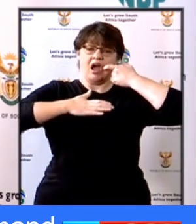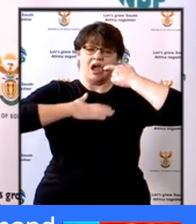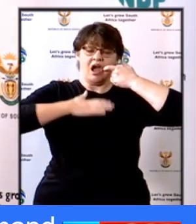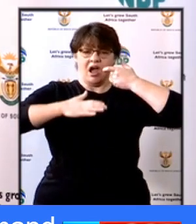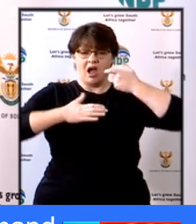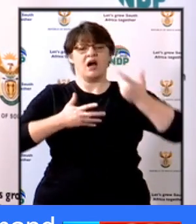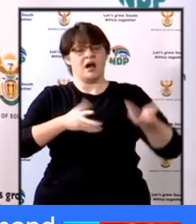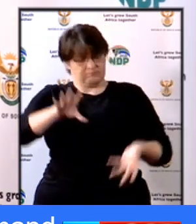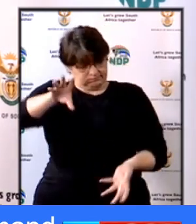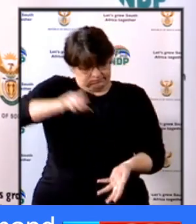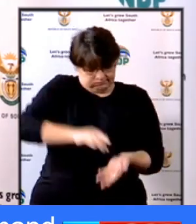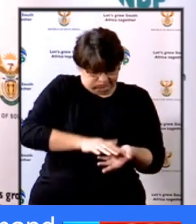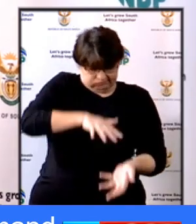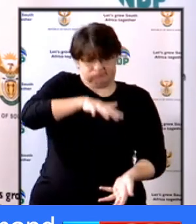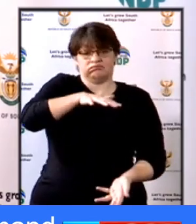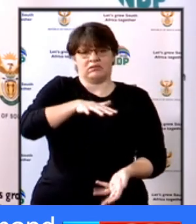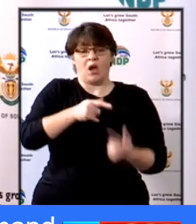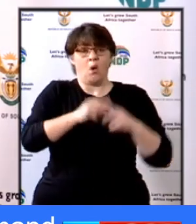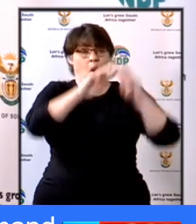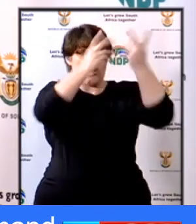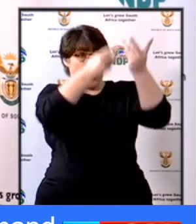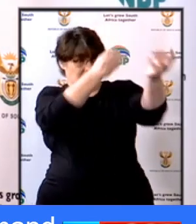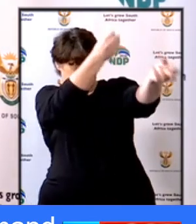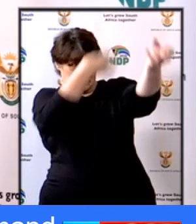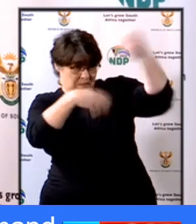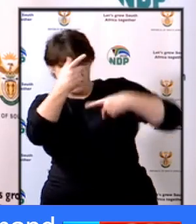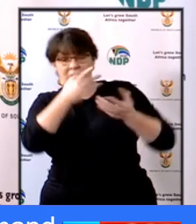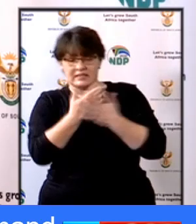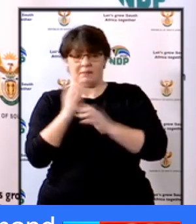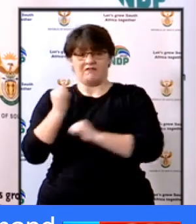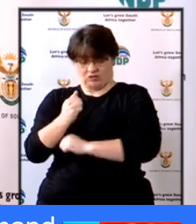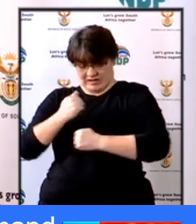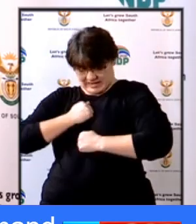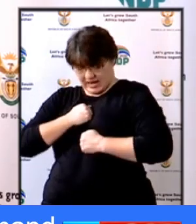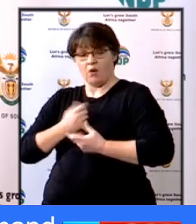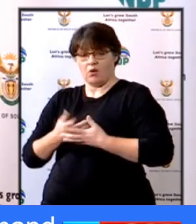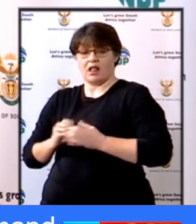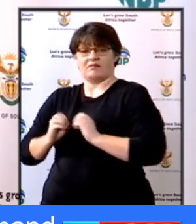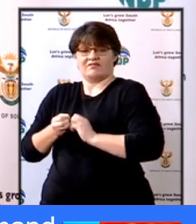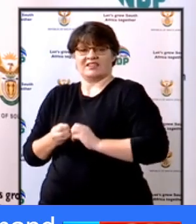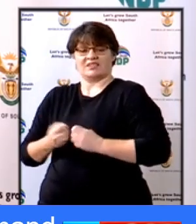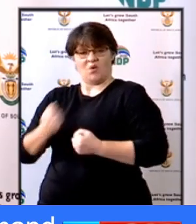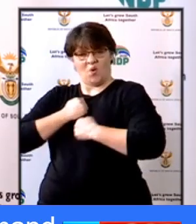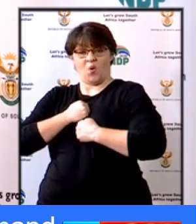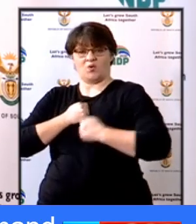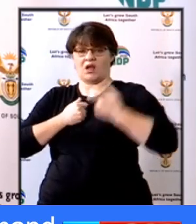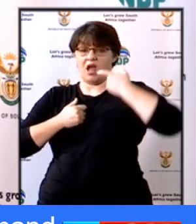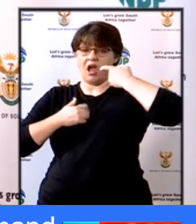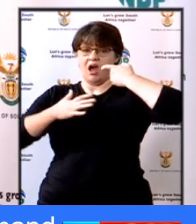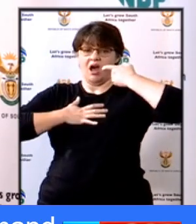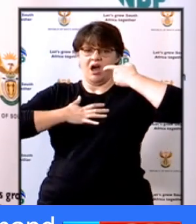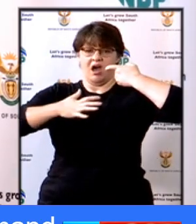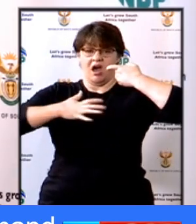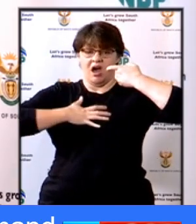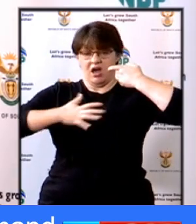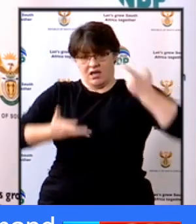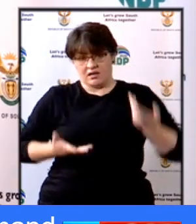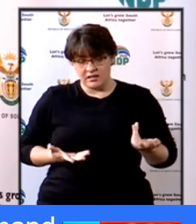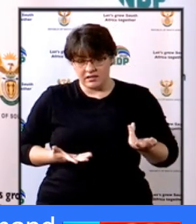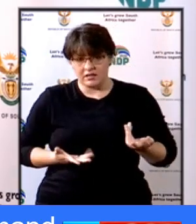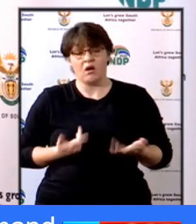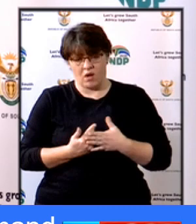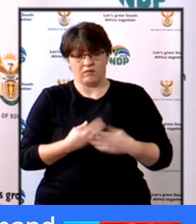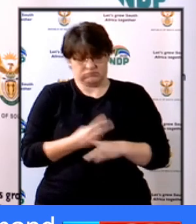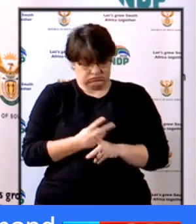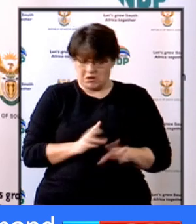other parts of the world while we got our factories ready to get production going in South Africa, and we've ramped up production